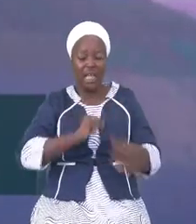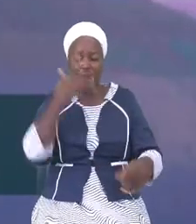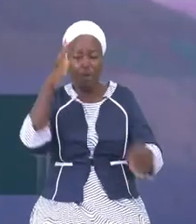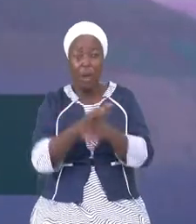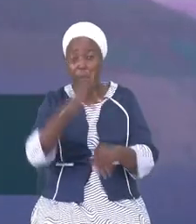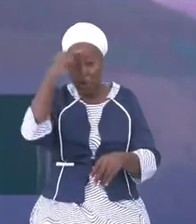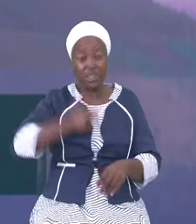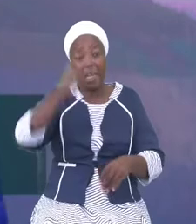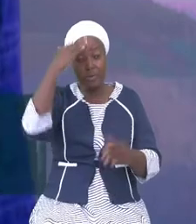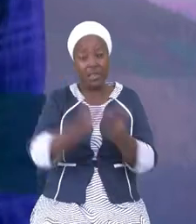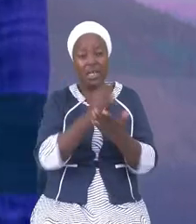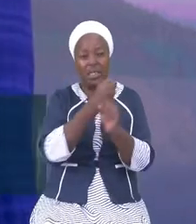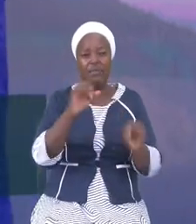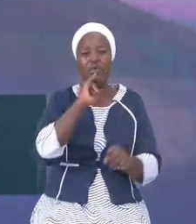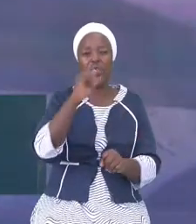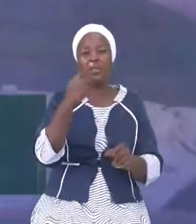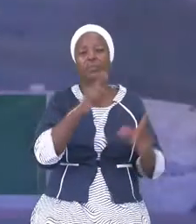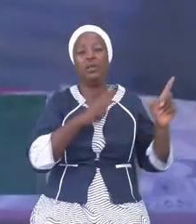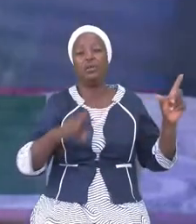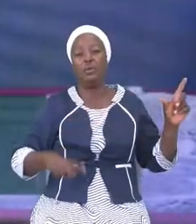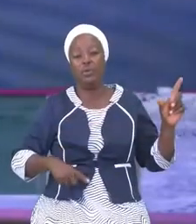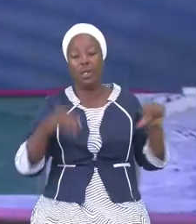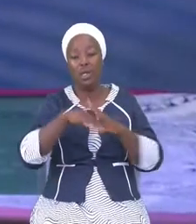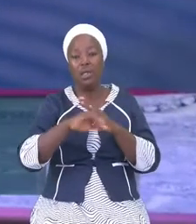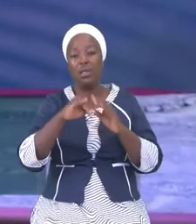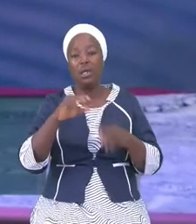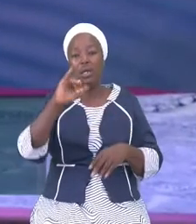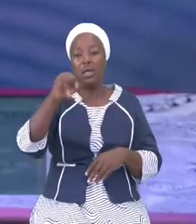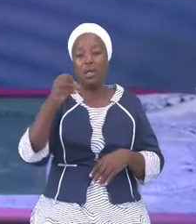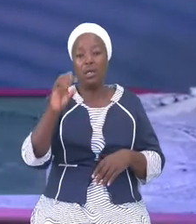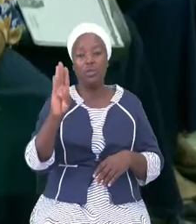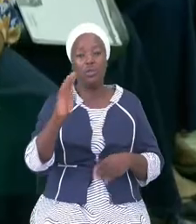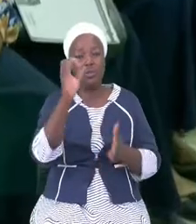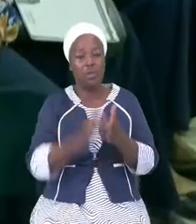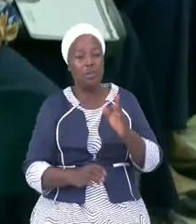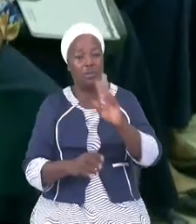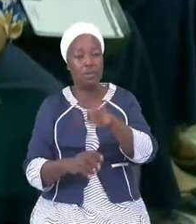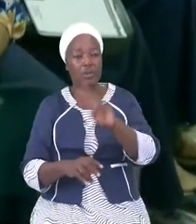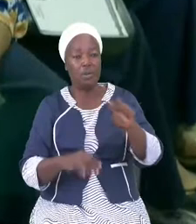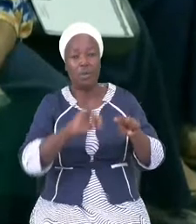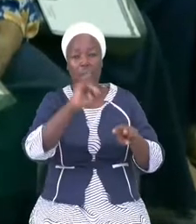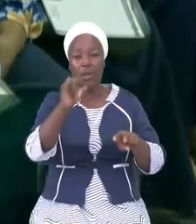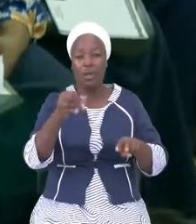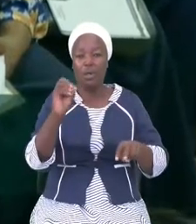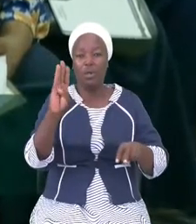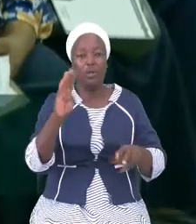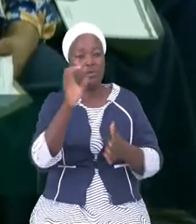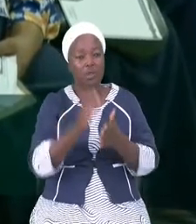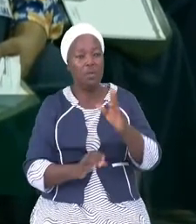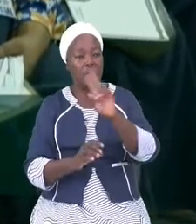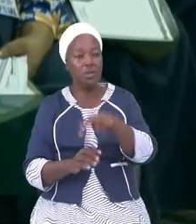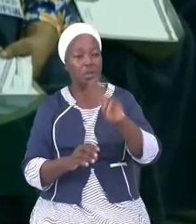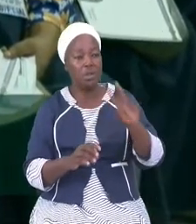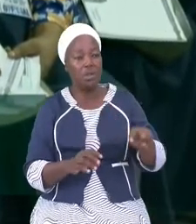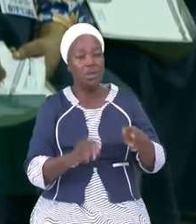that salvation is of the Lord. In Job chapter 22, Job chapter 22,